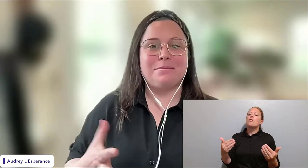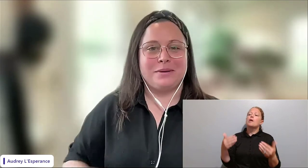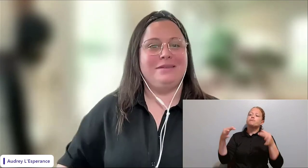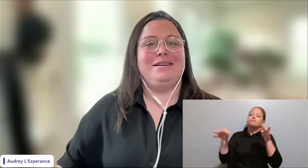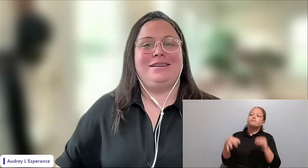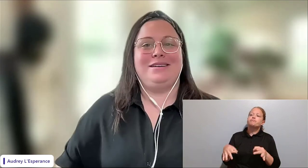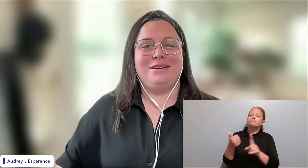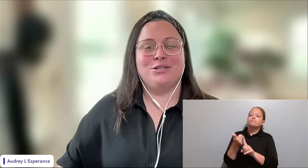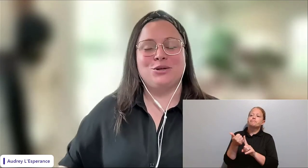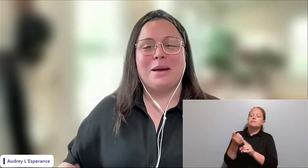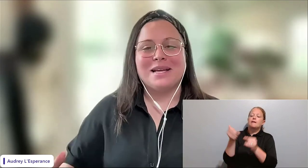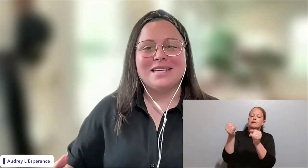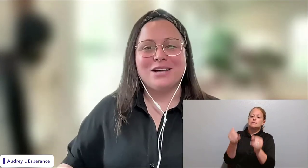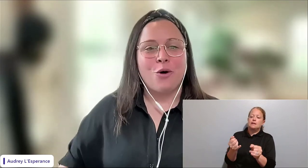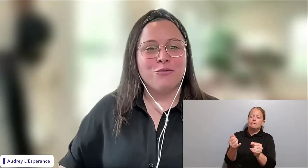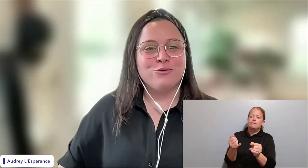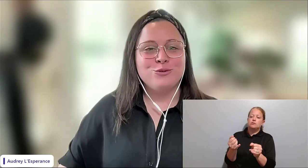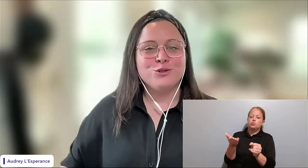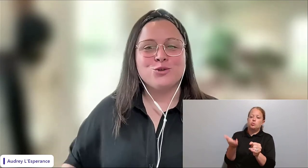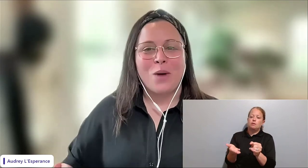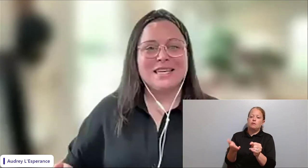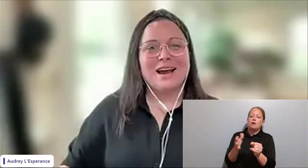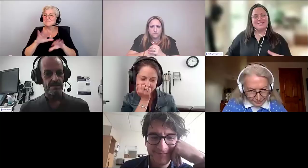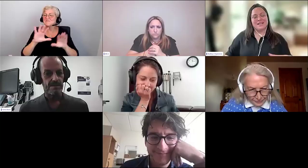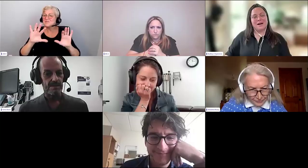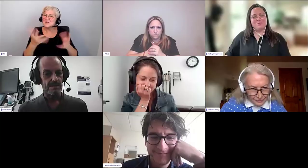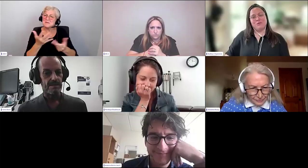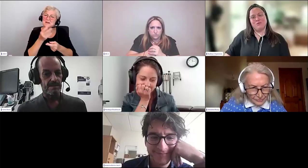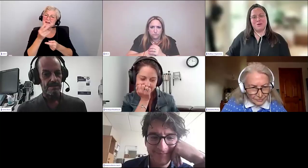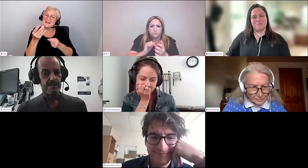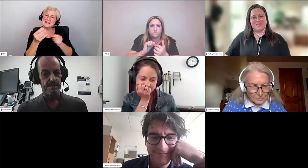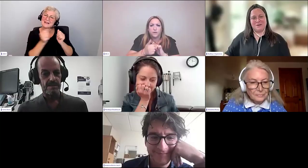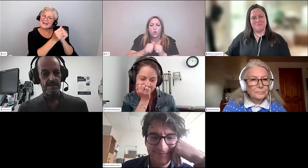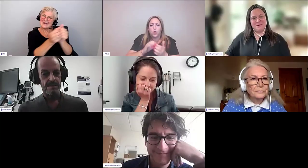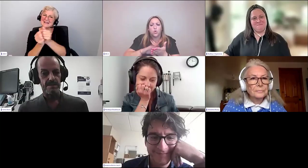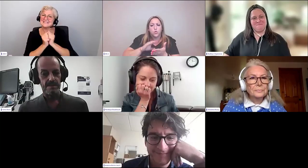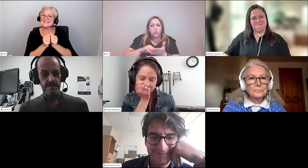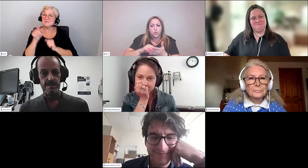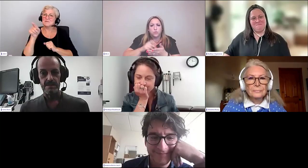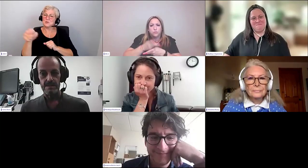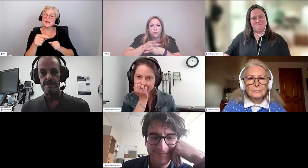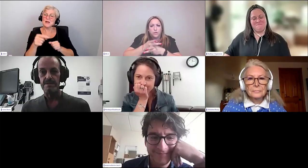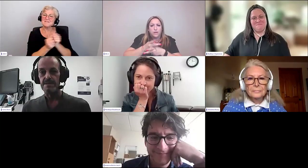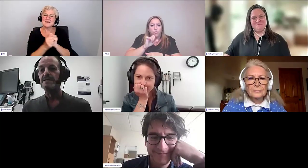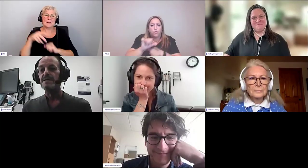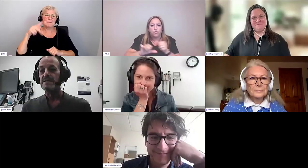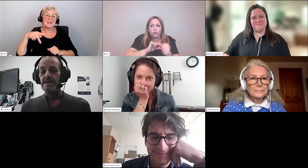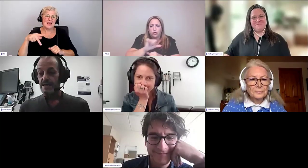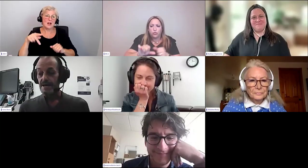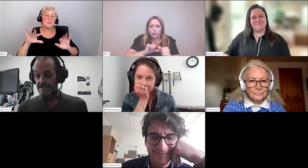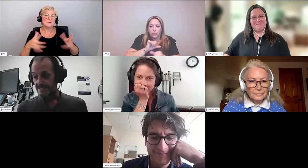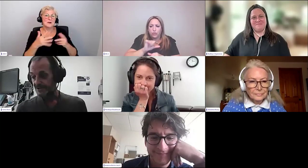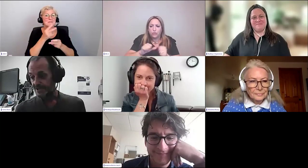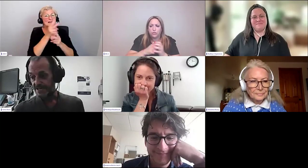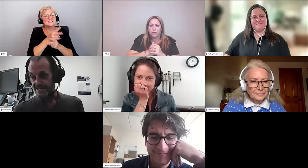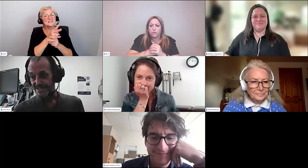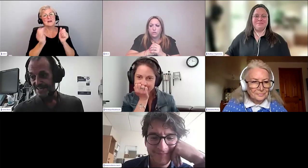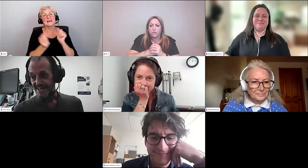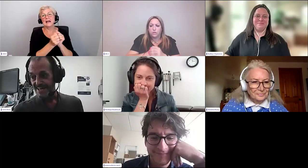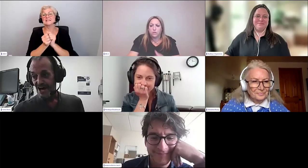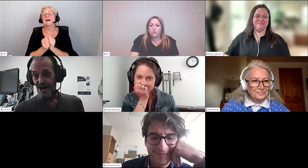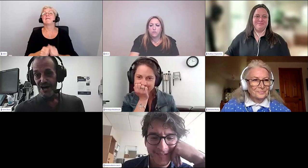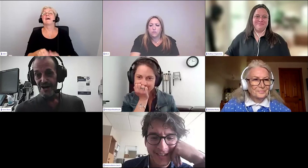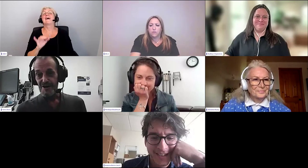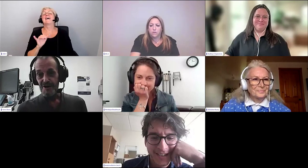yourself as an individual, but also as a team, the way in which you care together, you and